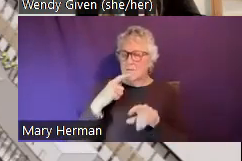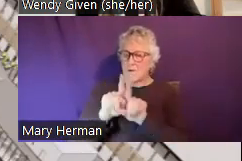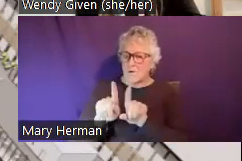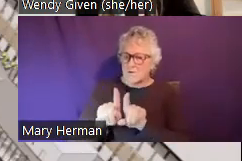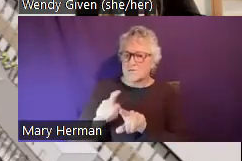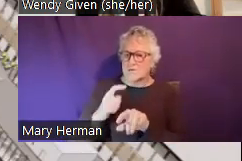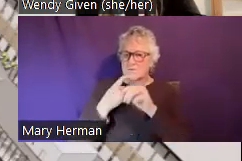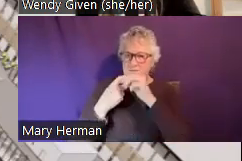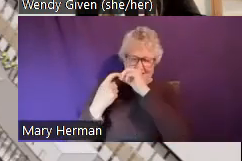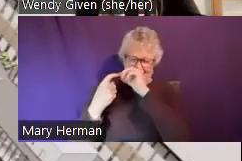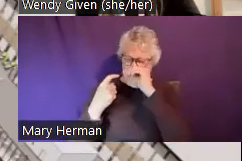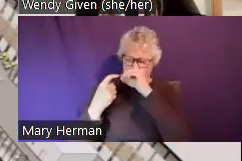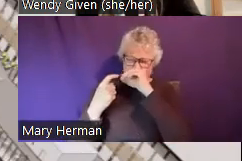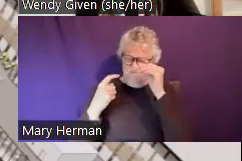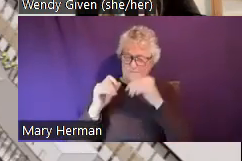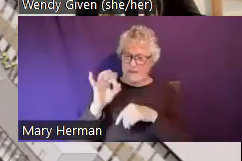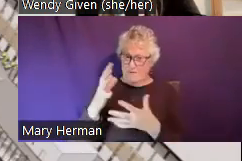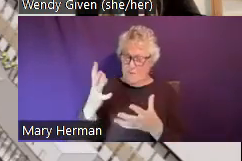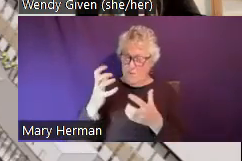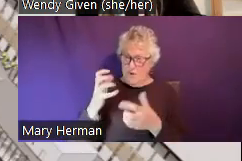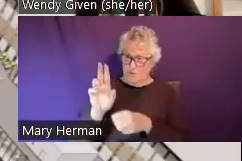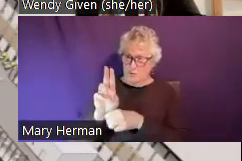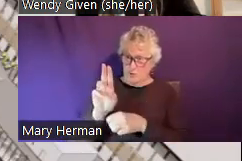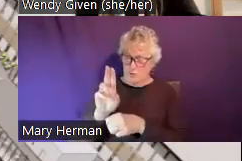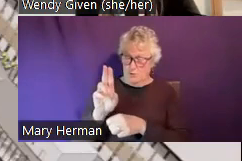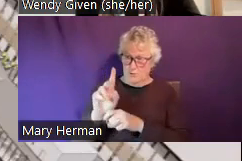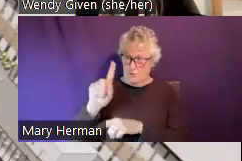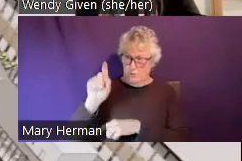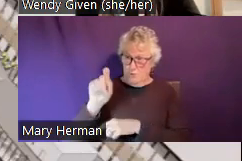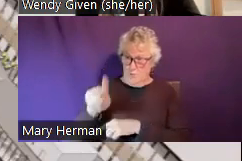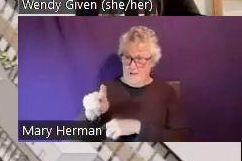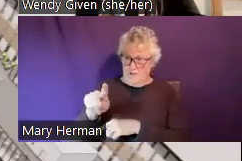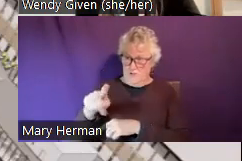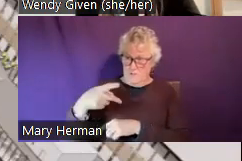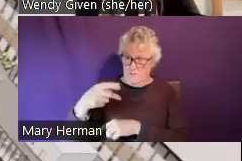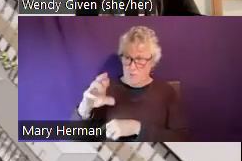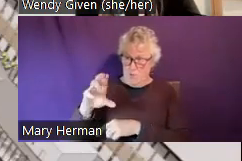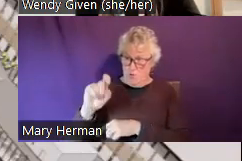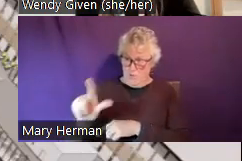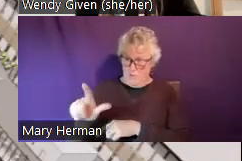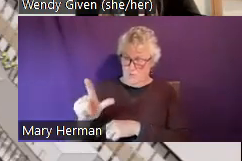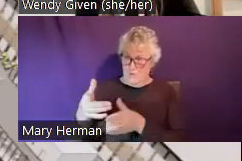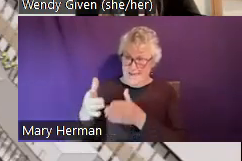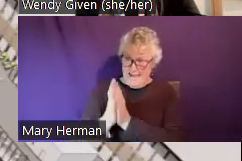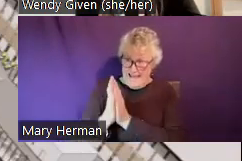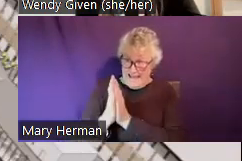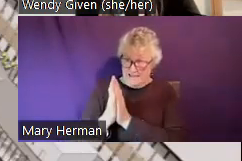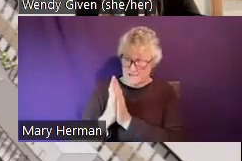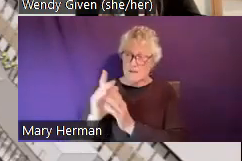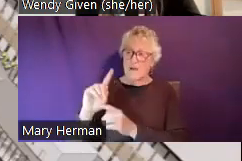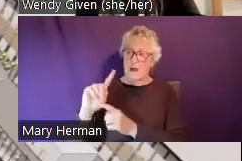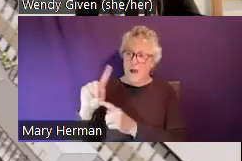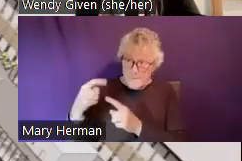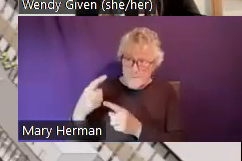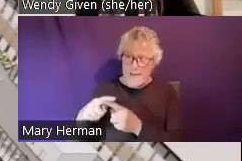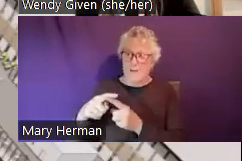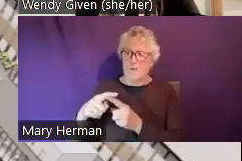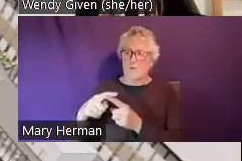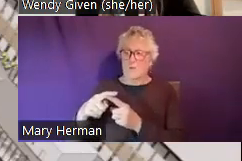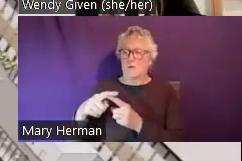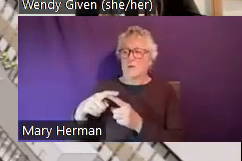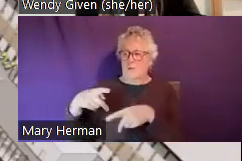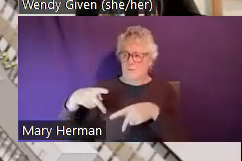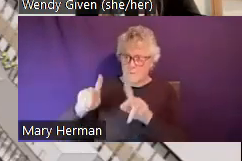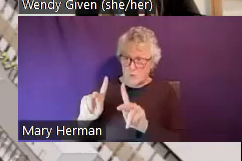if you wanted to use the question portal to ask that question about the permits, you would then get an email response